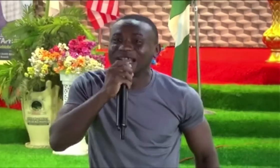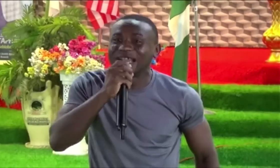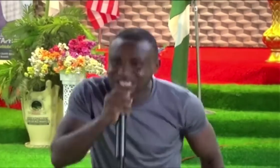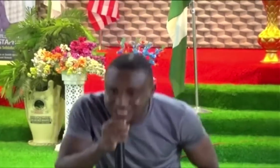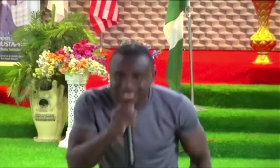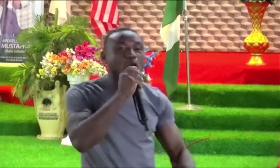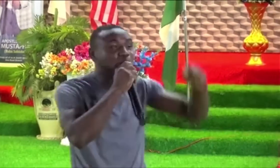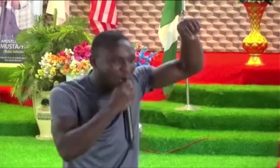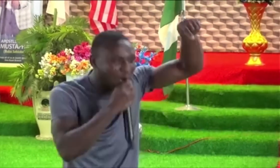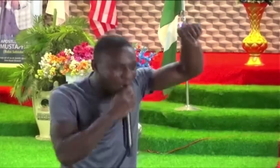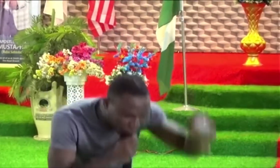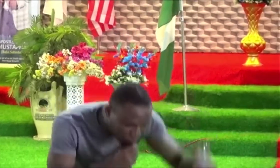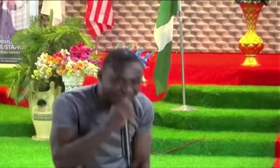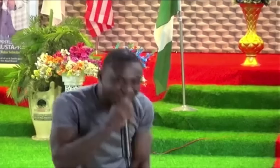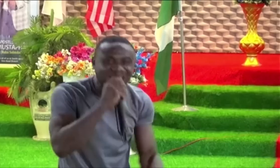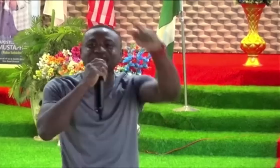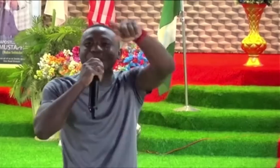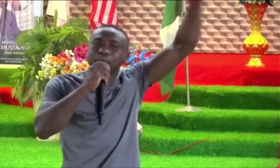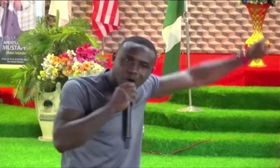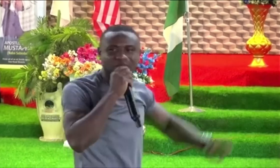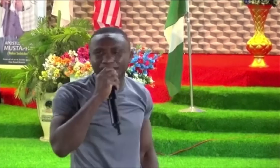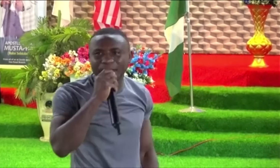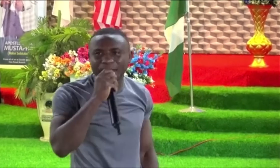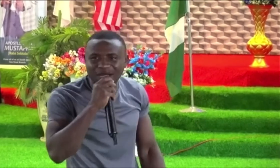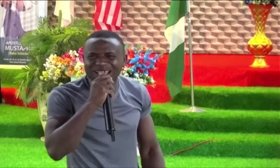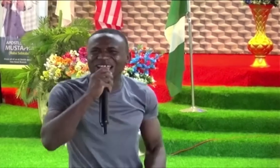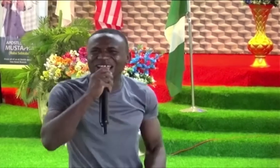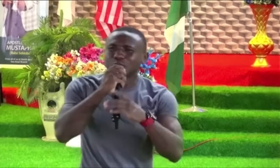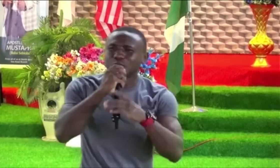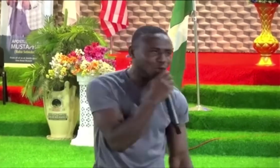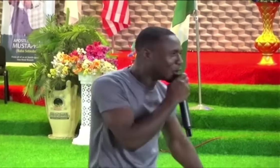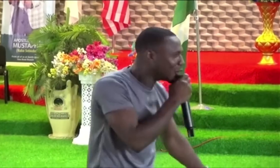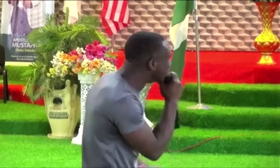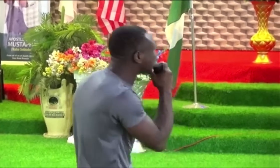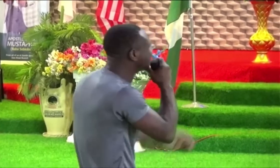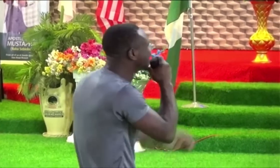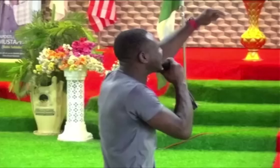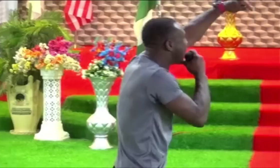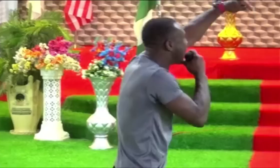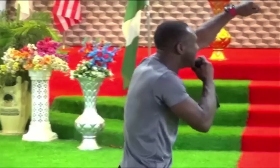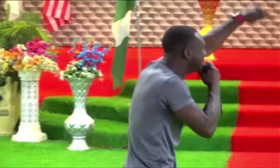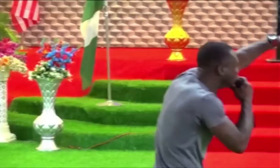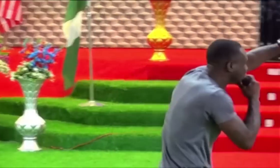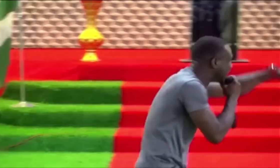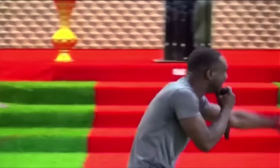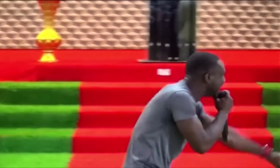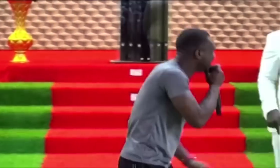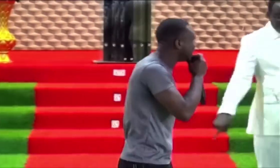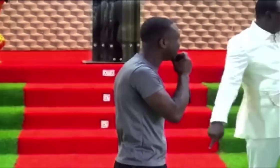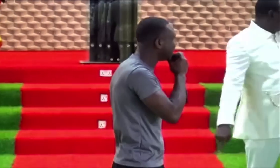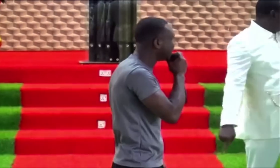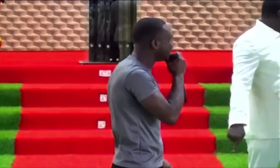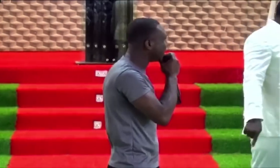boxing organization pe o ti wa fun mi nbe ki te ma bo ni japan e dakun e jo o se je pe gba ti mo wa nbi ni ru e tun sele